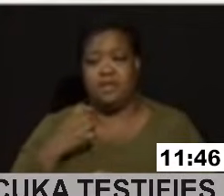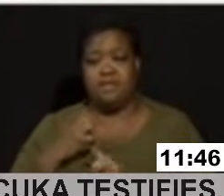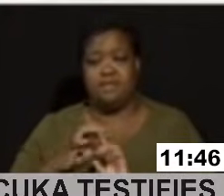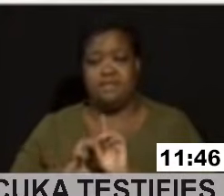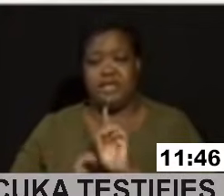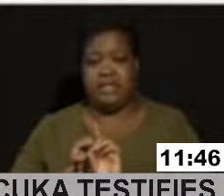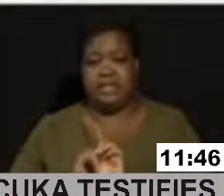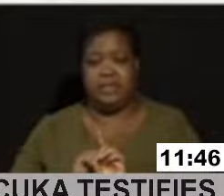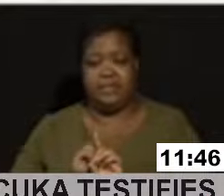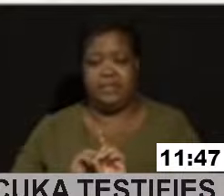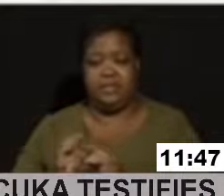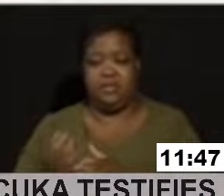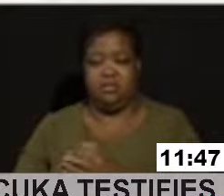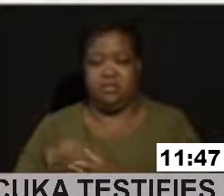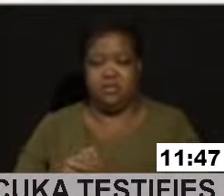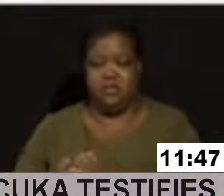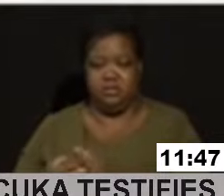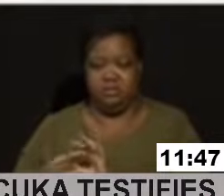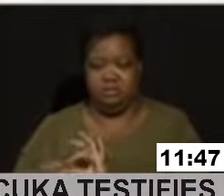cases,